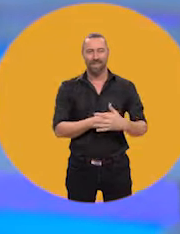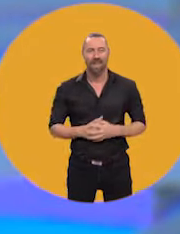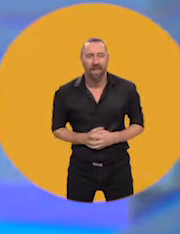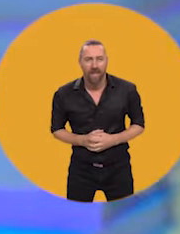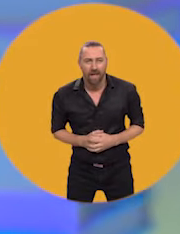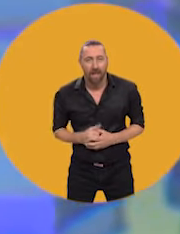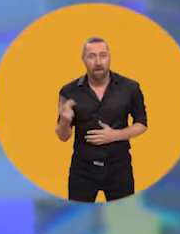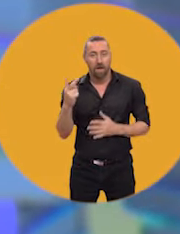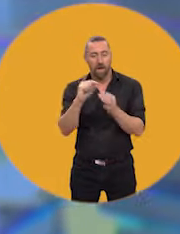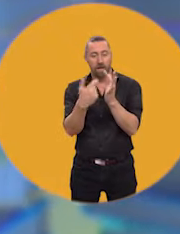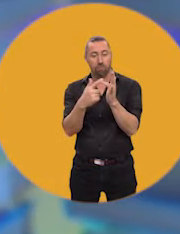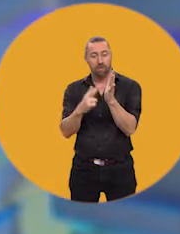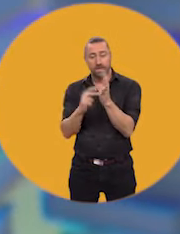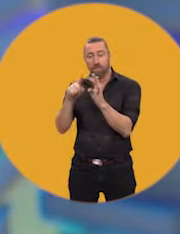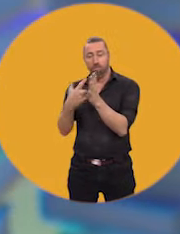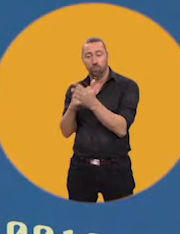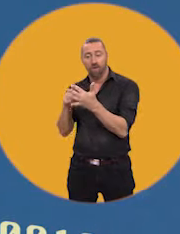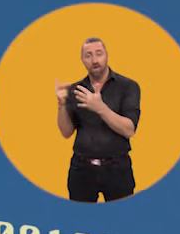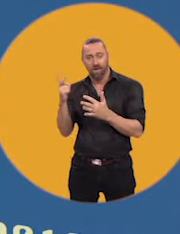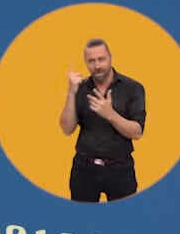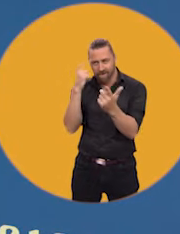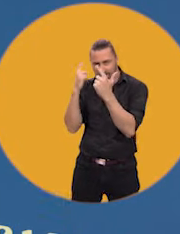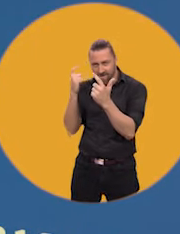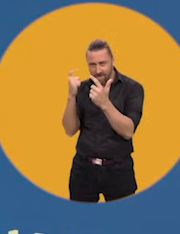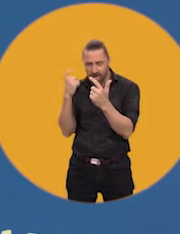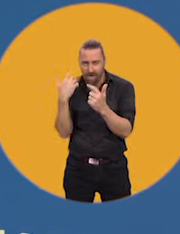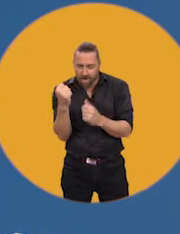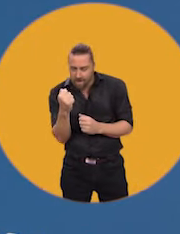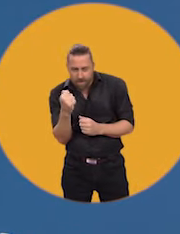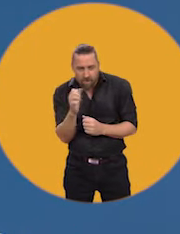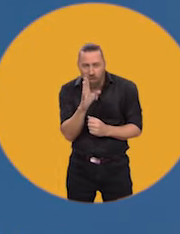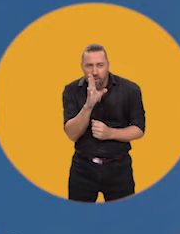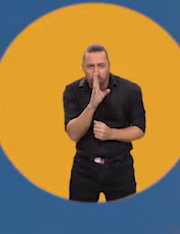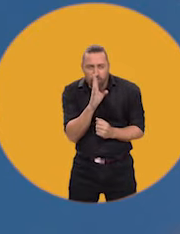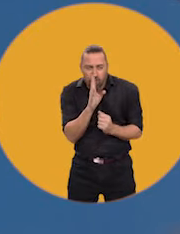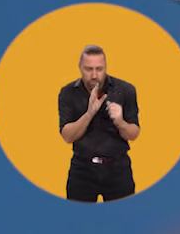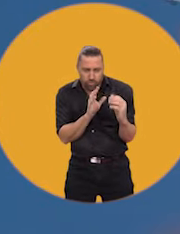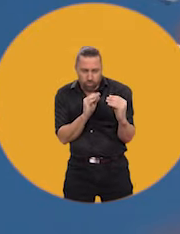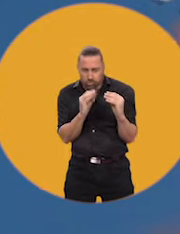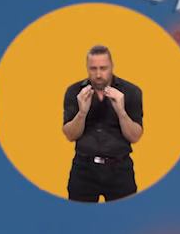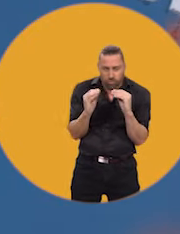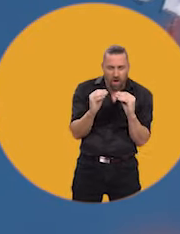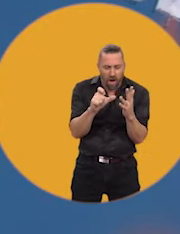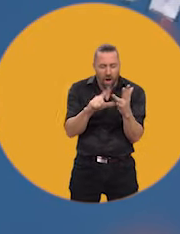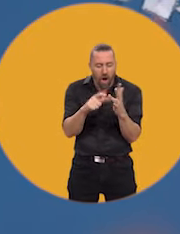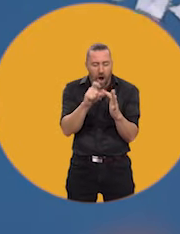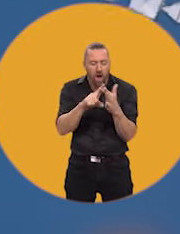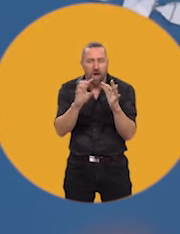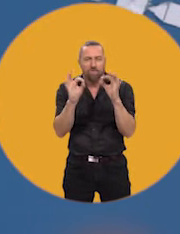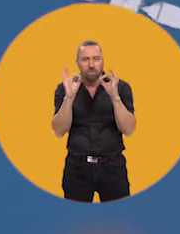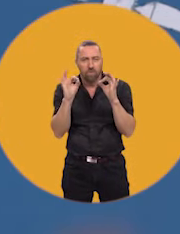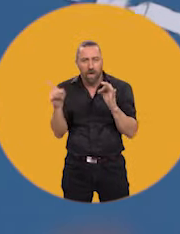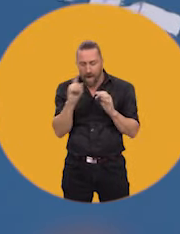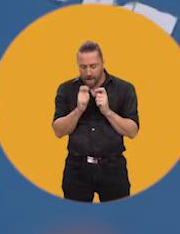Young engineers, play pals Brenton and Bryce, had secret ideas and a coding device. They